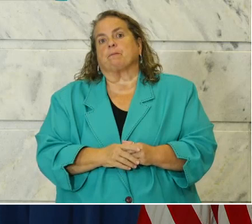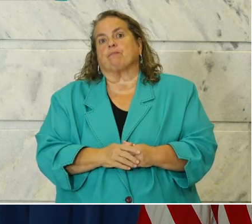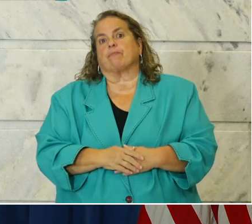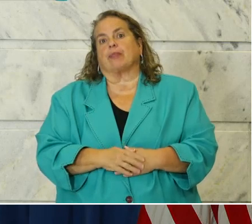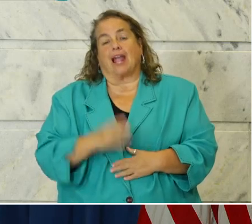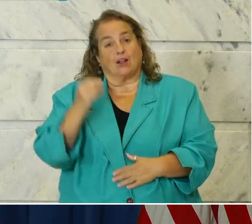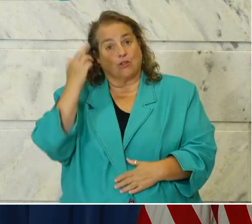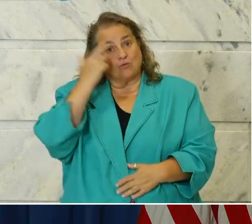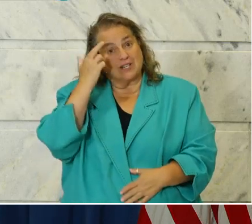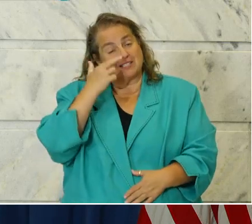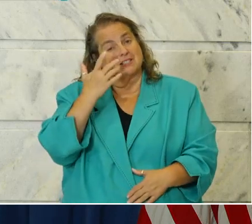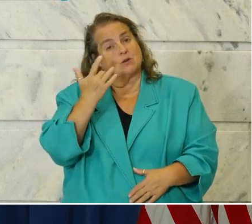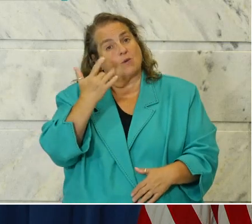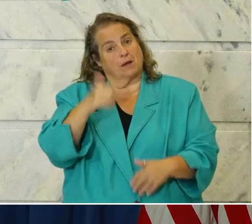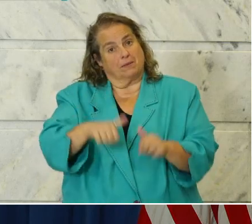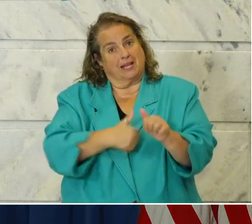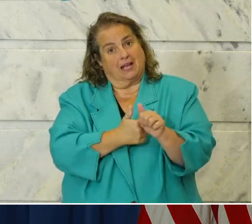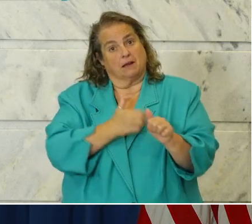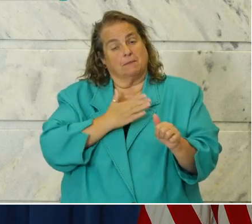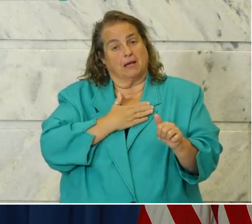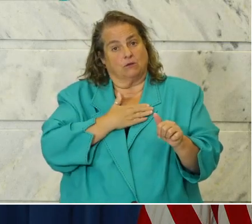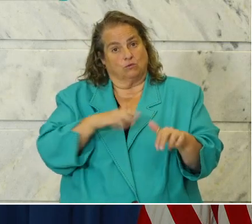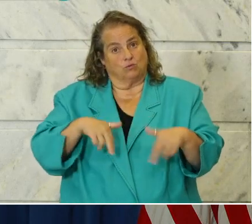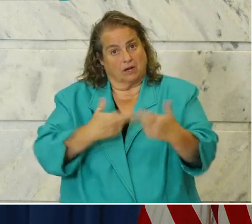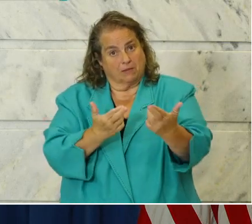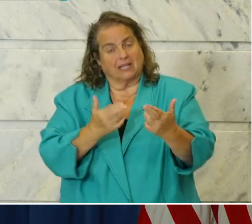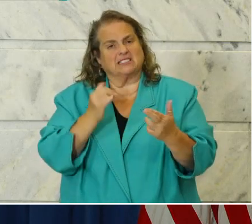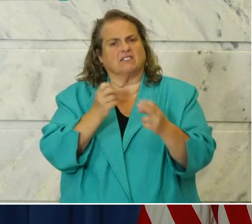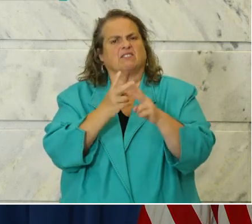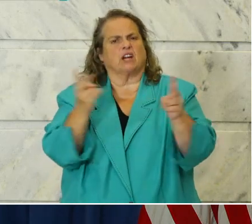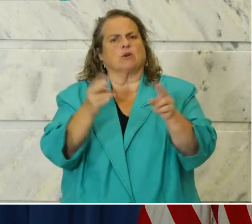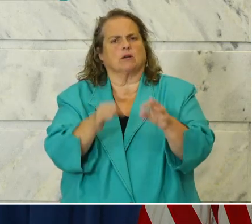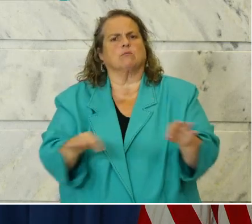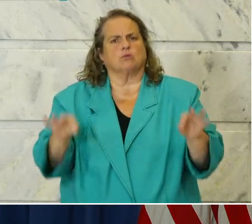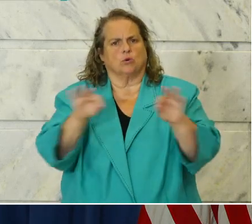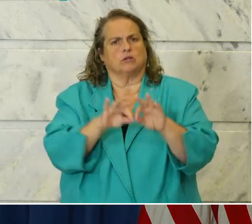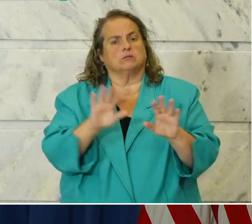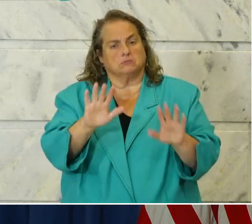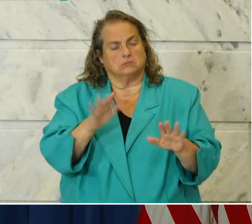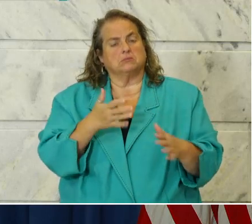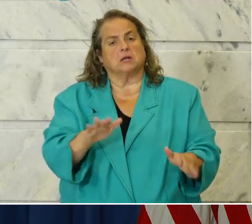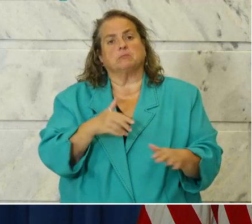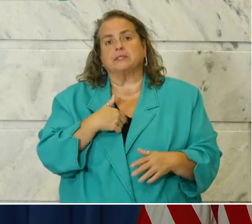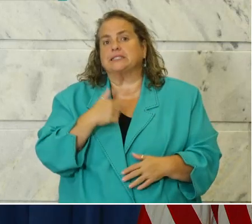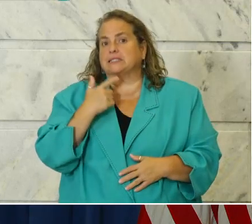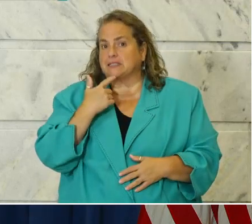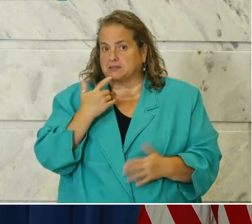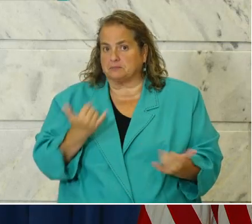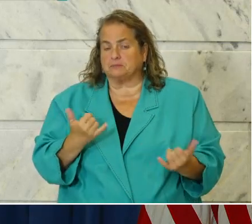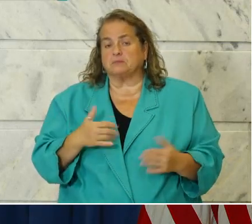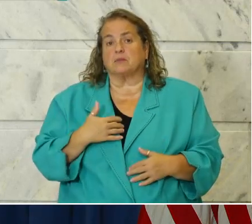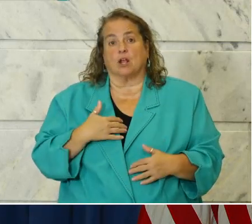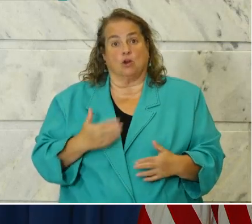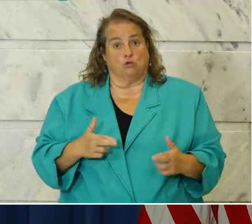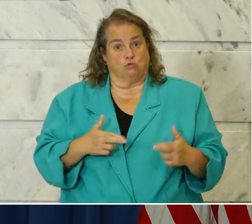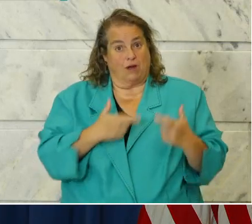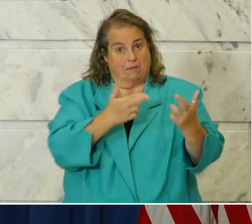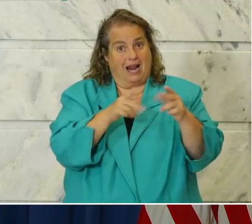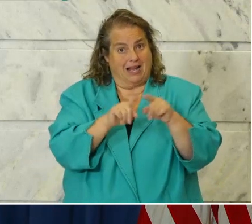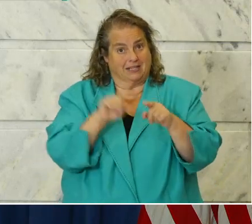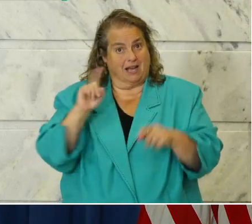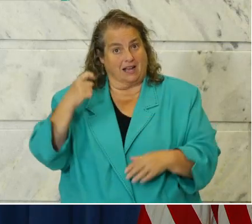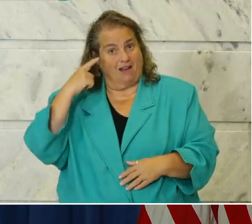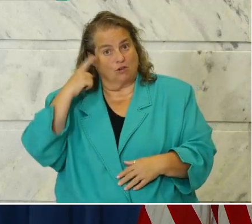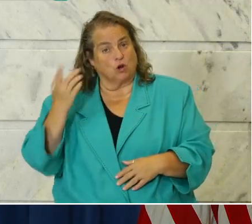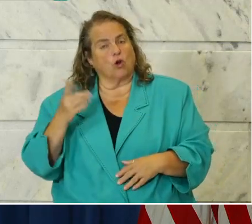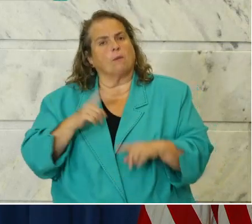the reasoning behind our recommendation is important. Let me start with, it's a recommendation I'm making as a governor, but one that I have to